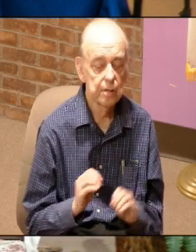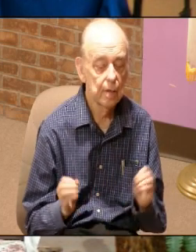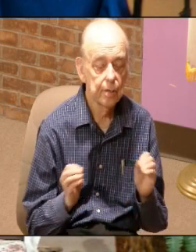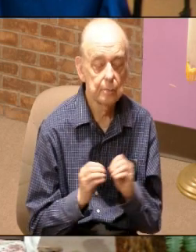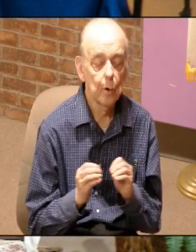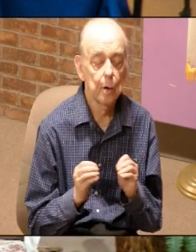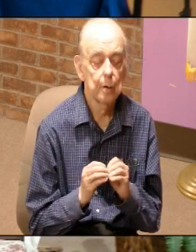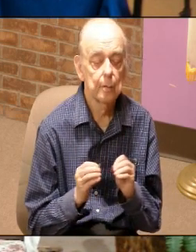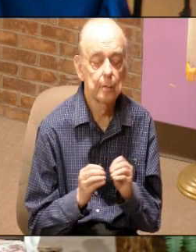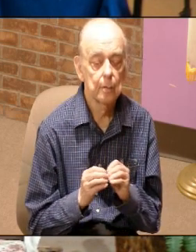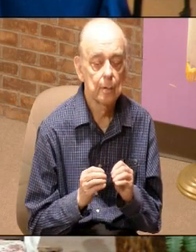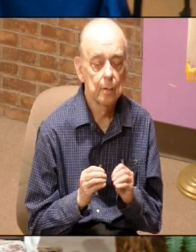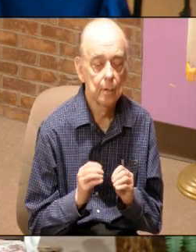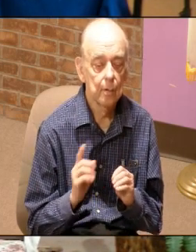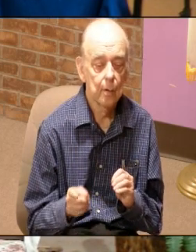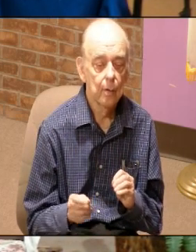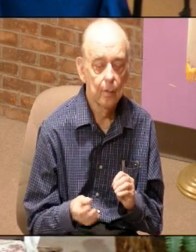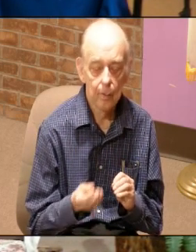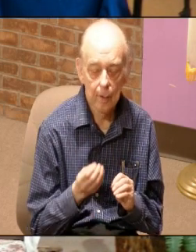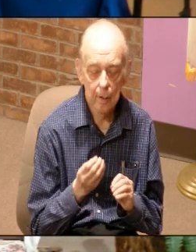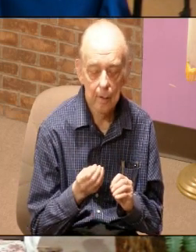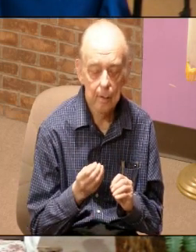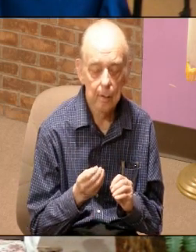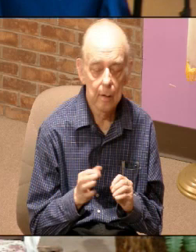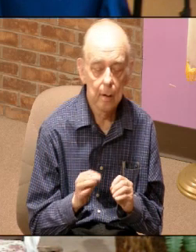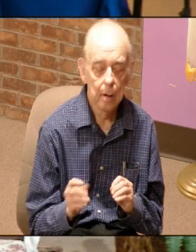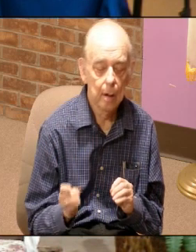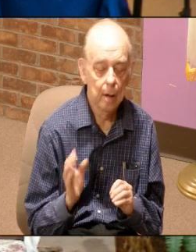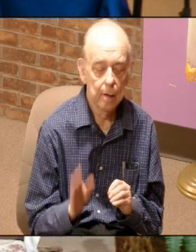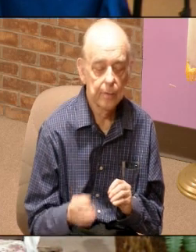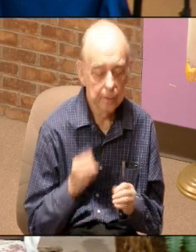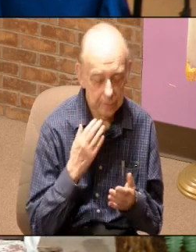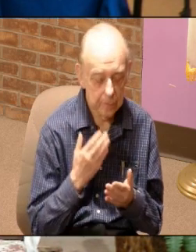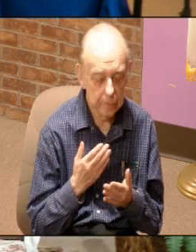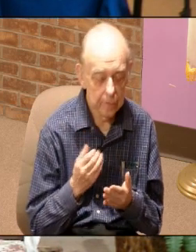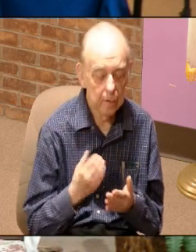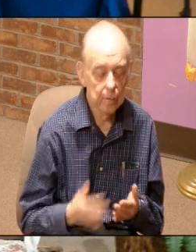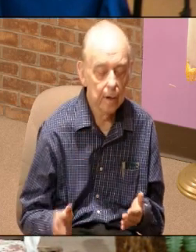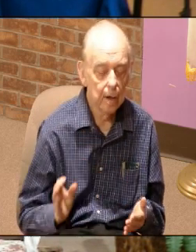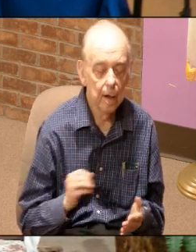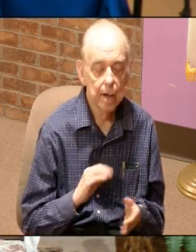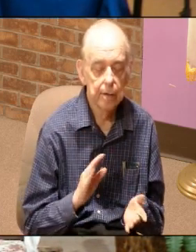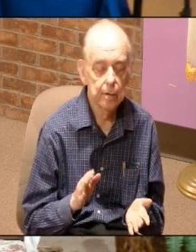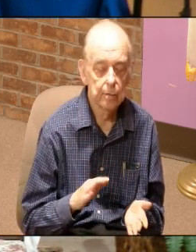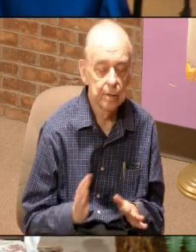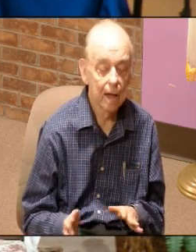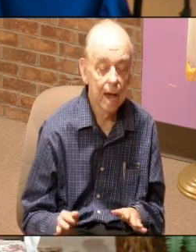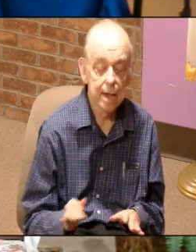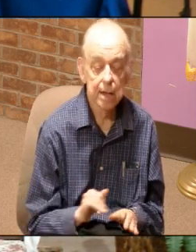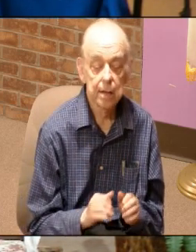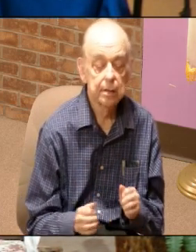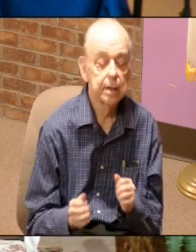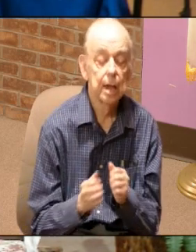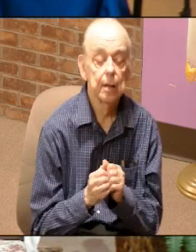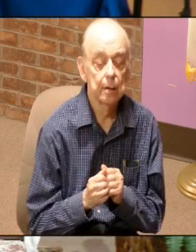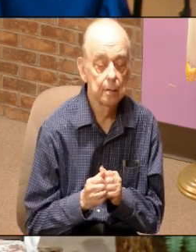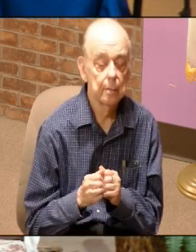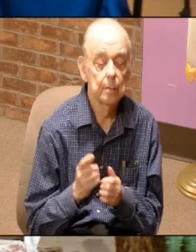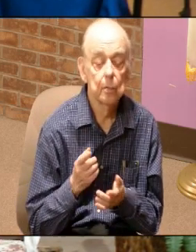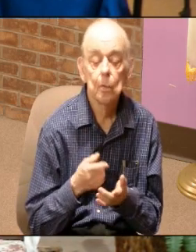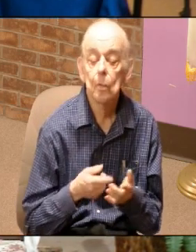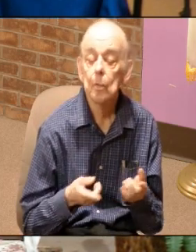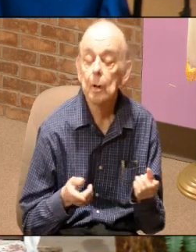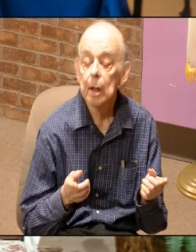else you're going to feed your child and you're going to die you and your child together but what